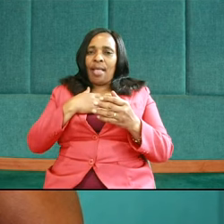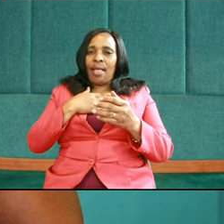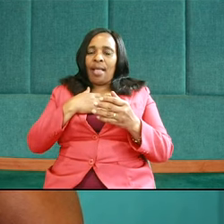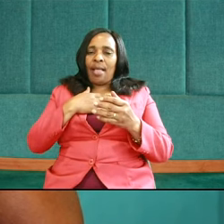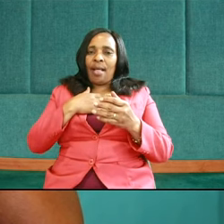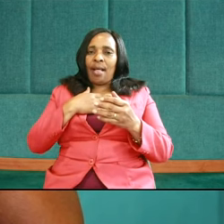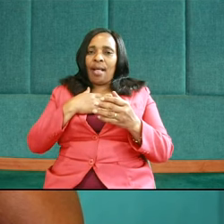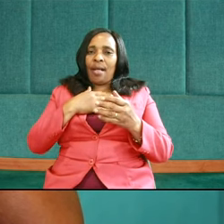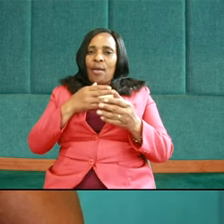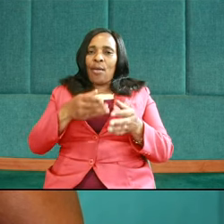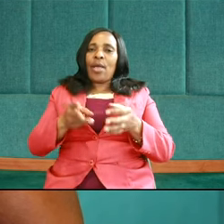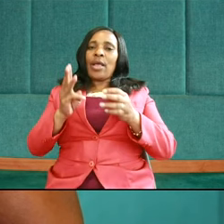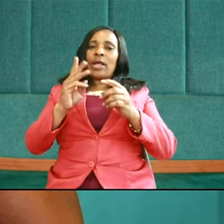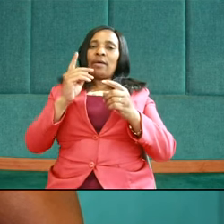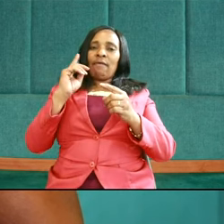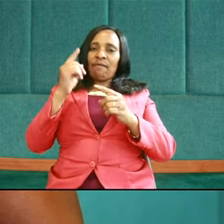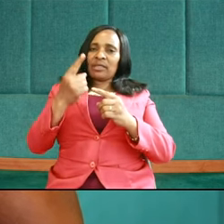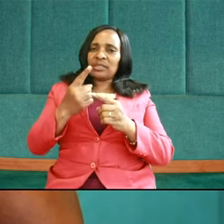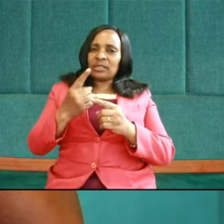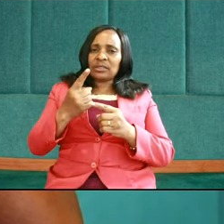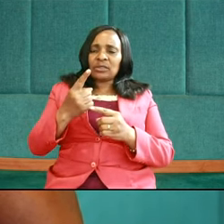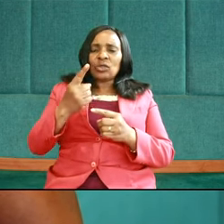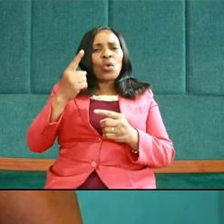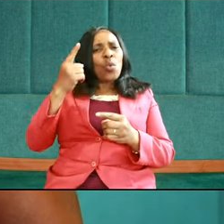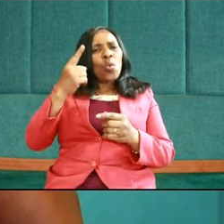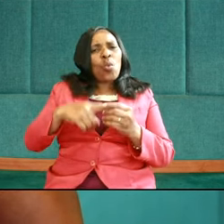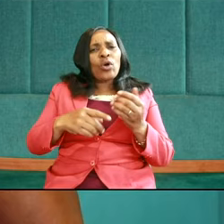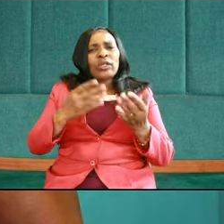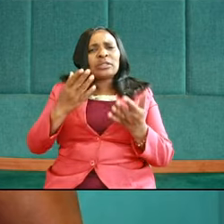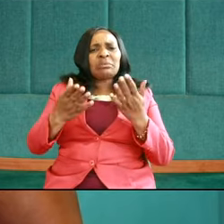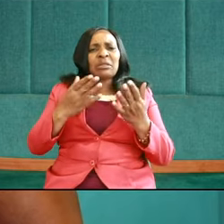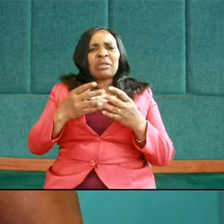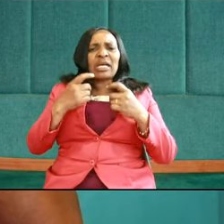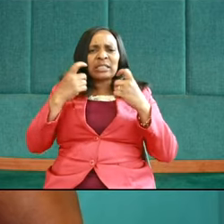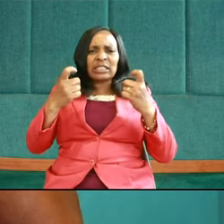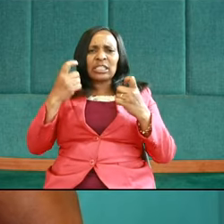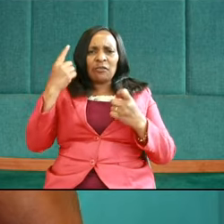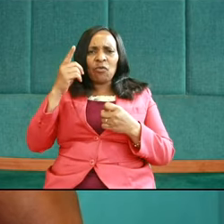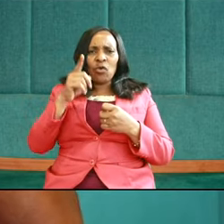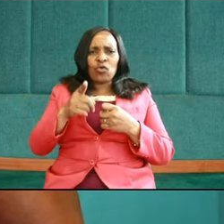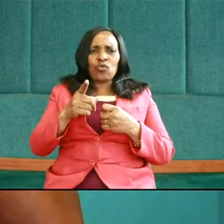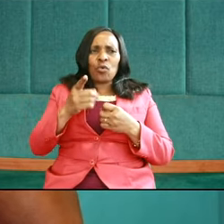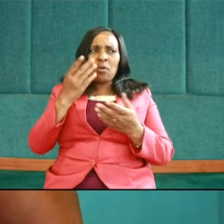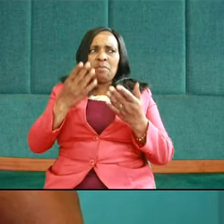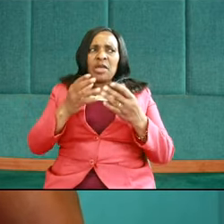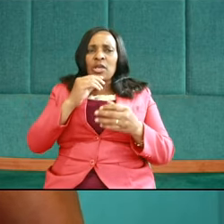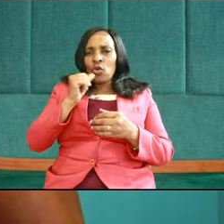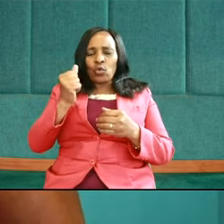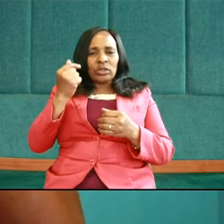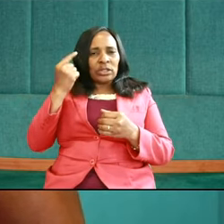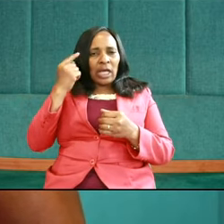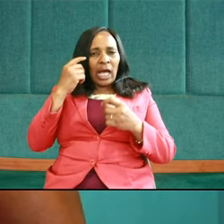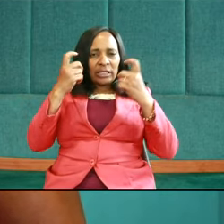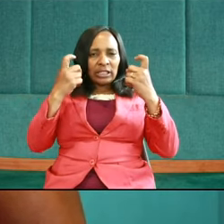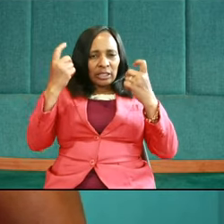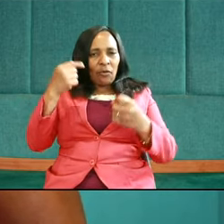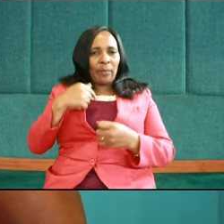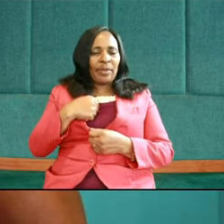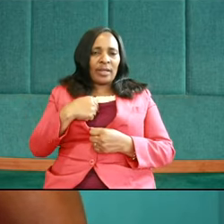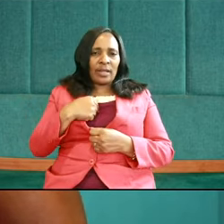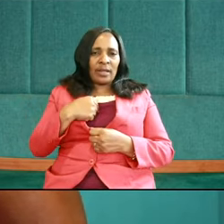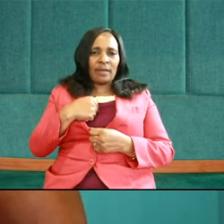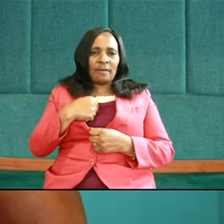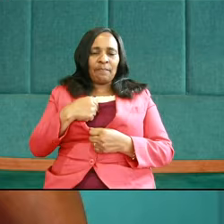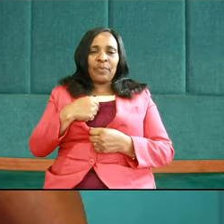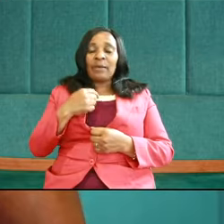So the first one is, what may be a sin for you may or may not be a sin for me.